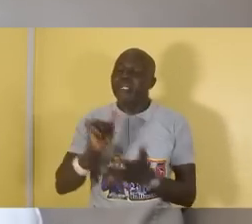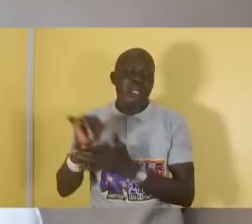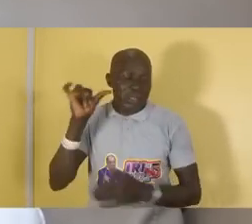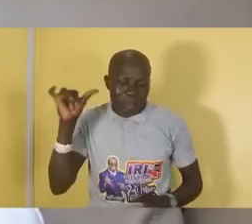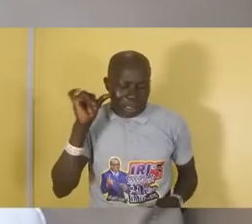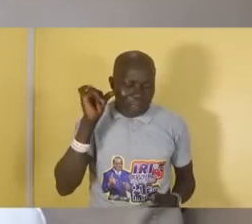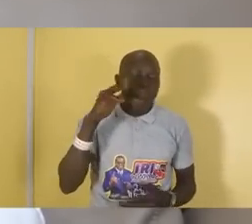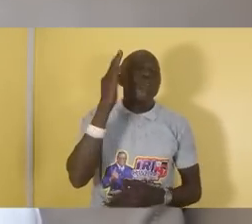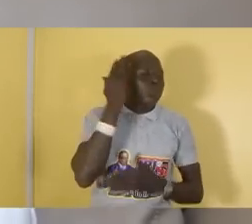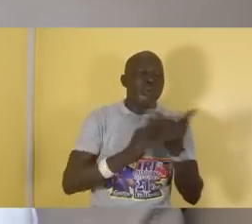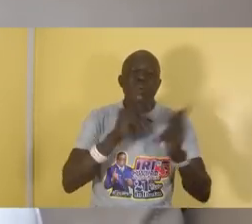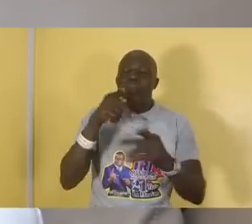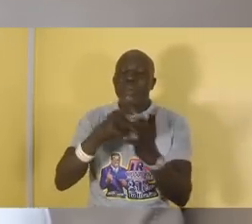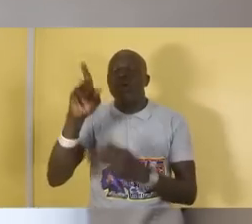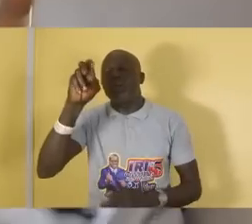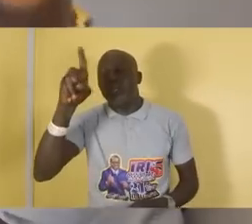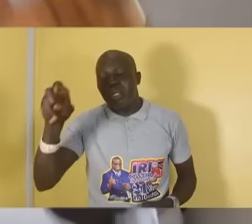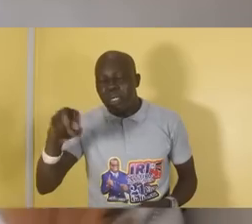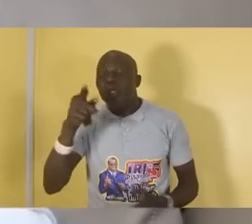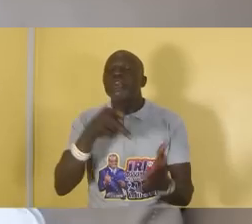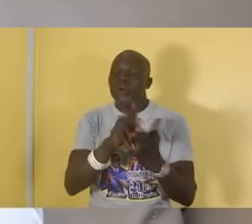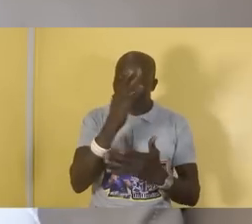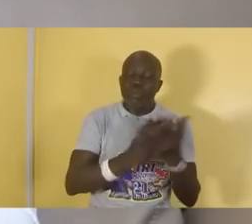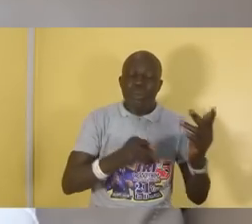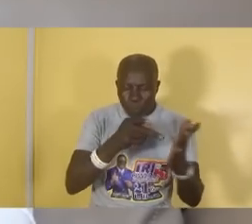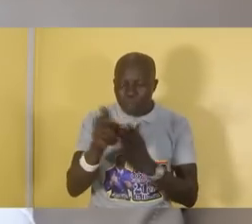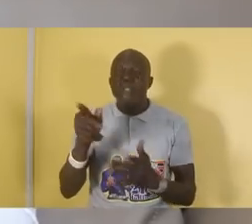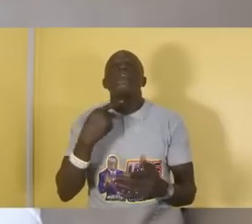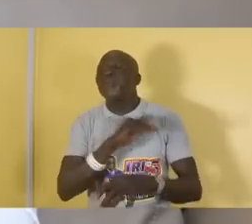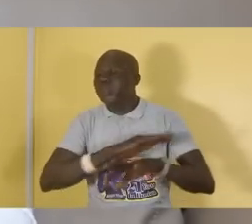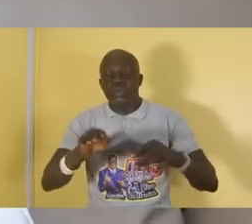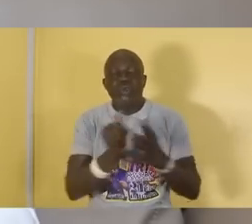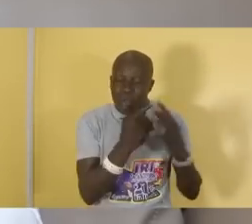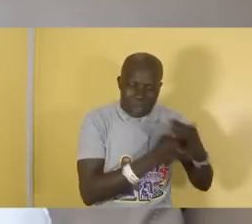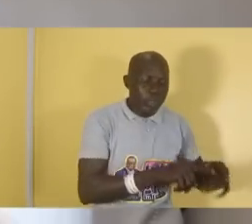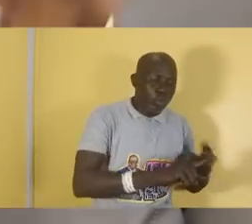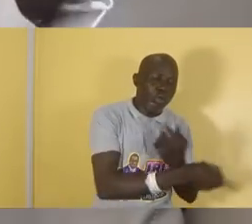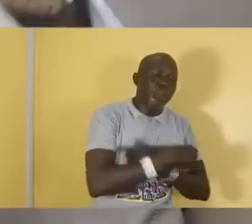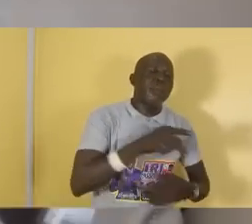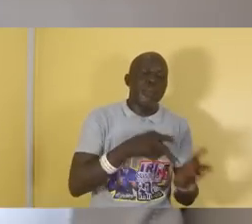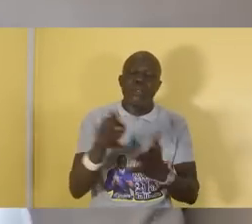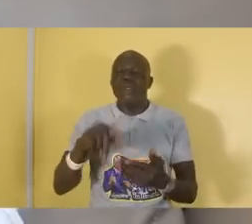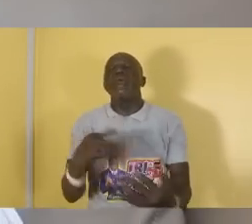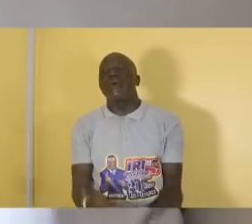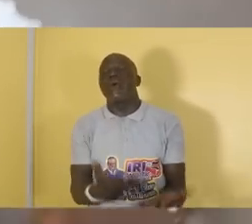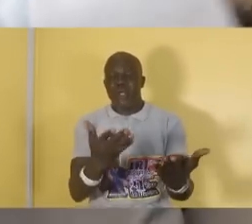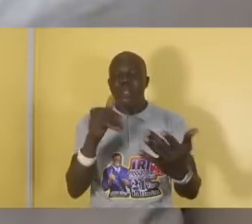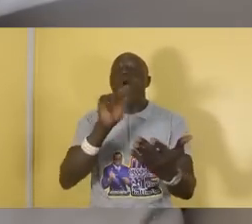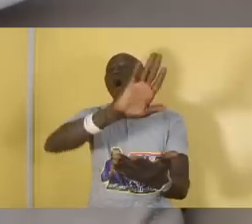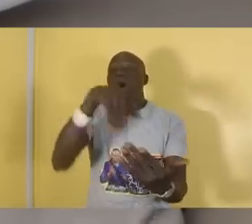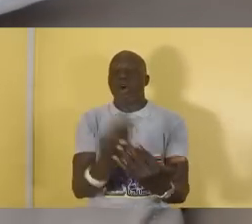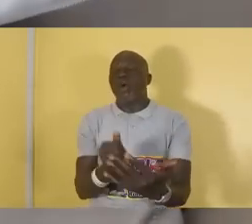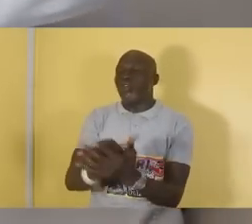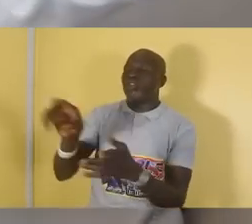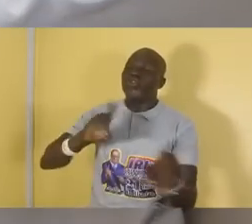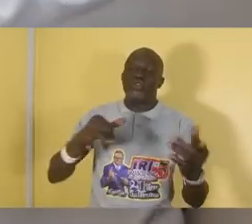The Lord said that people should pay. I want to tell my son. Some to pay. Tell one by spread your